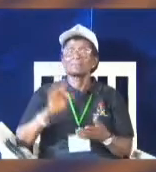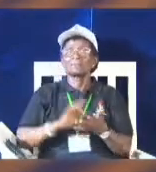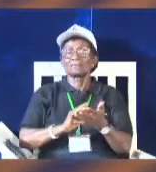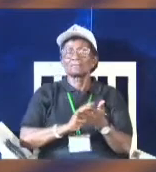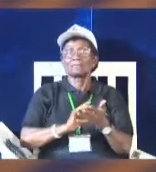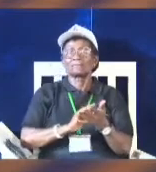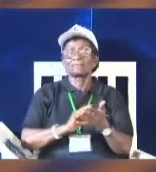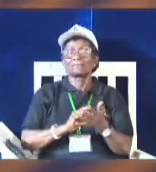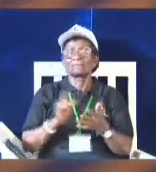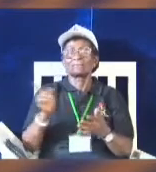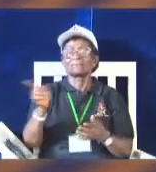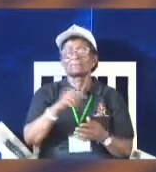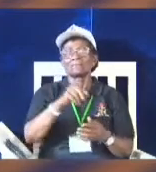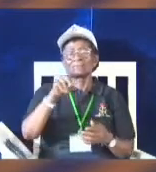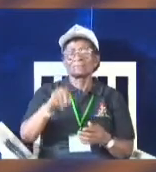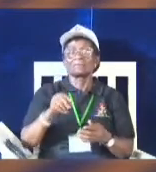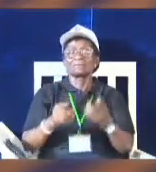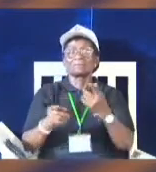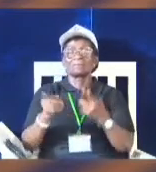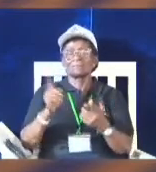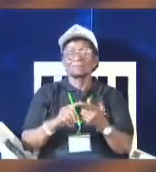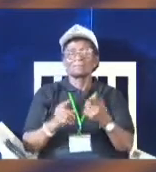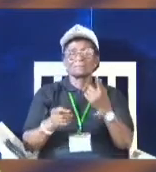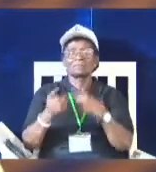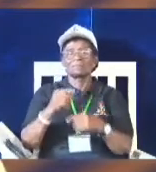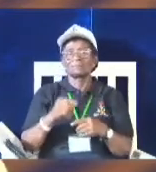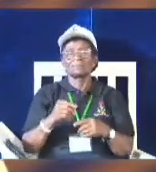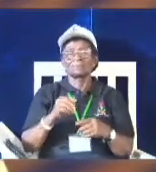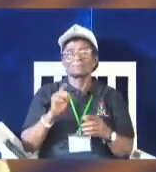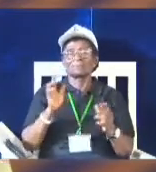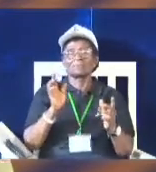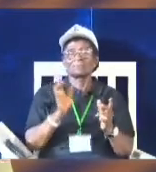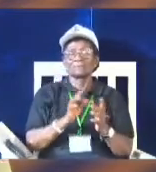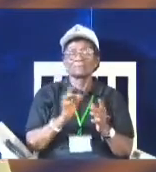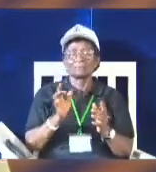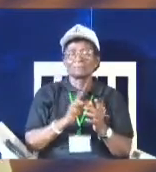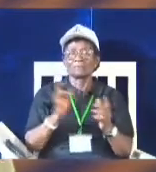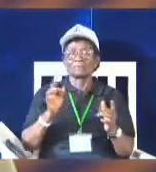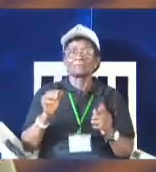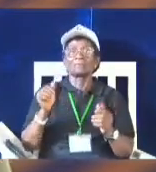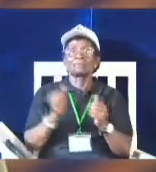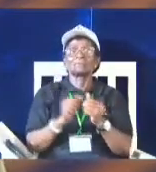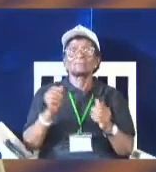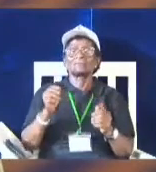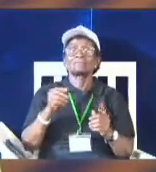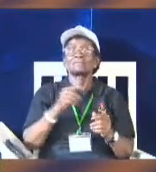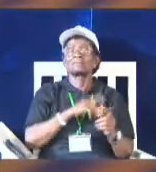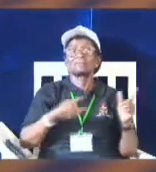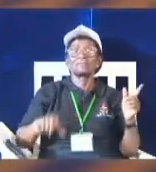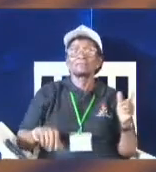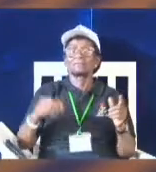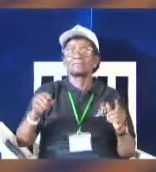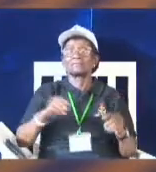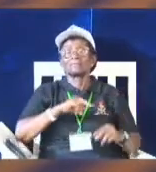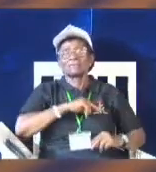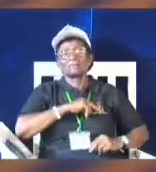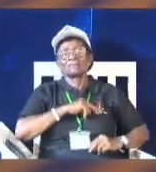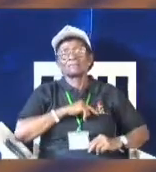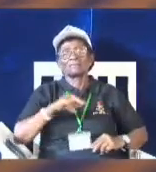You need to come in contact with the Lord of hosts. So they brought him to this camp.